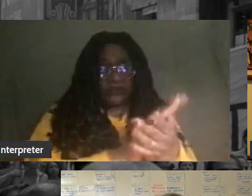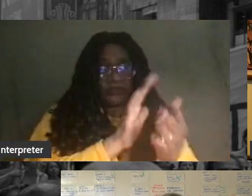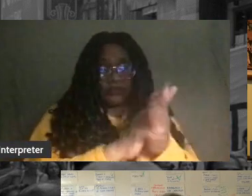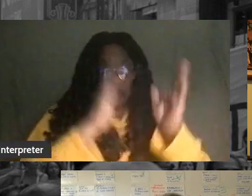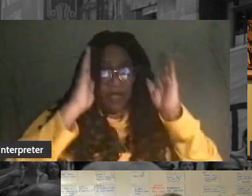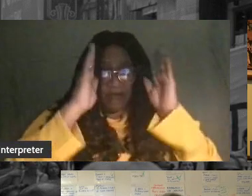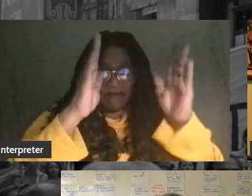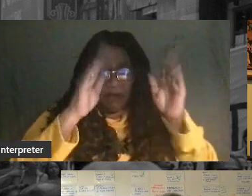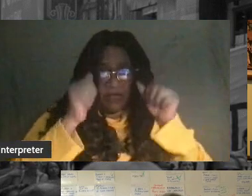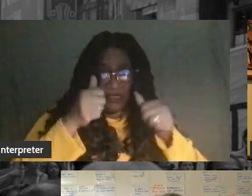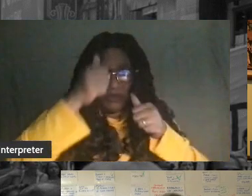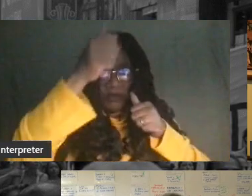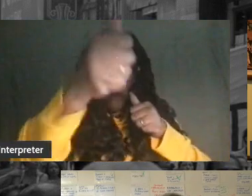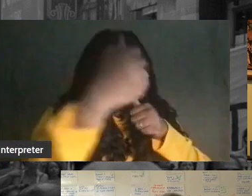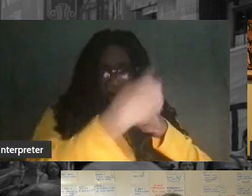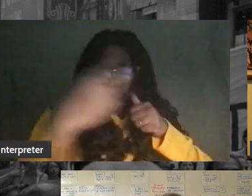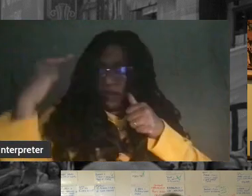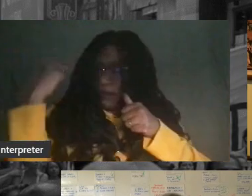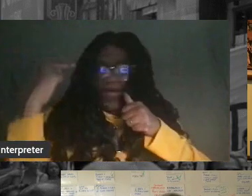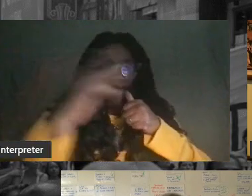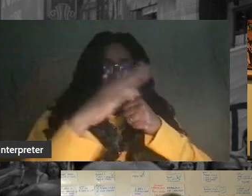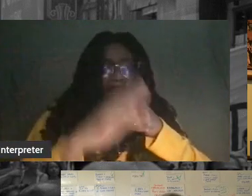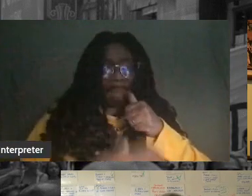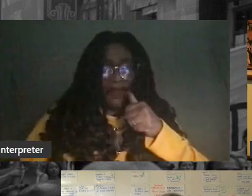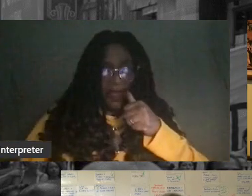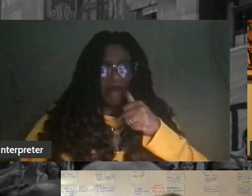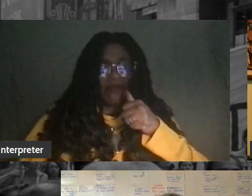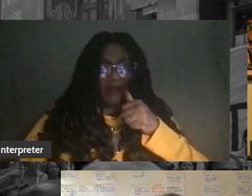quite lucky, but I gave myself